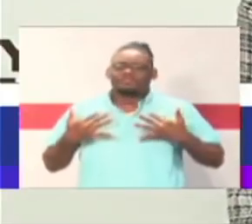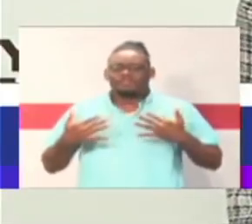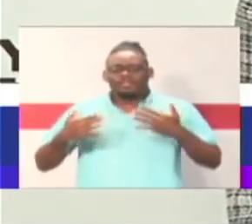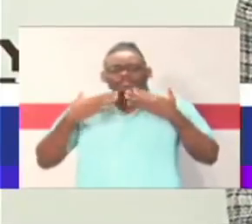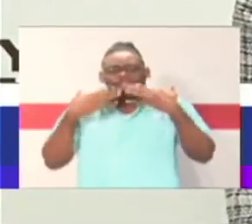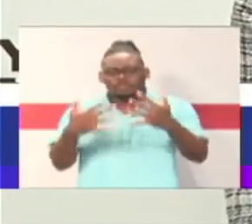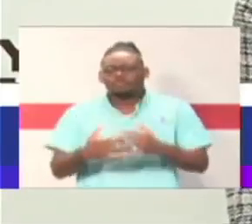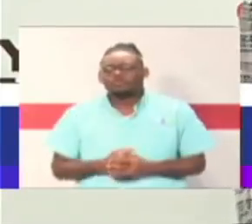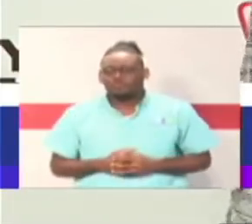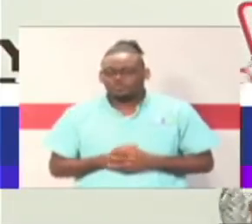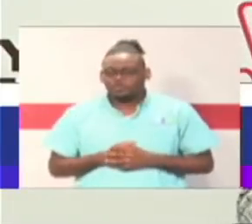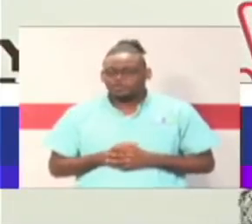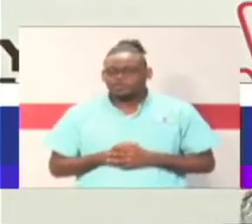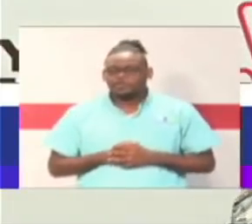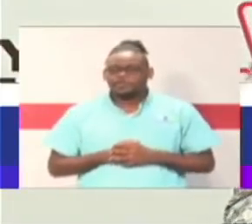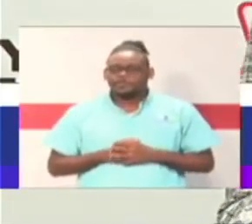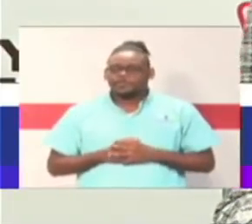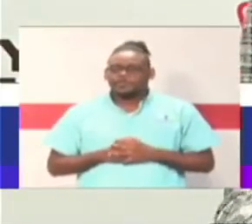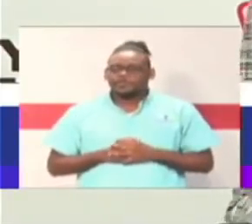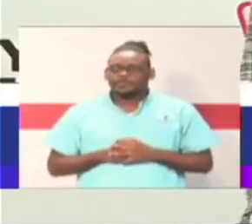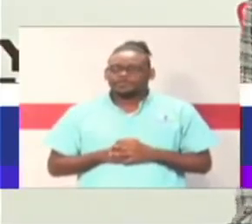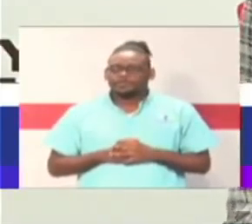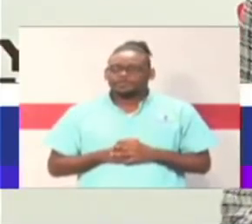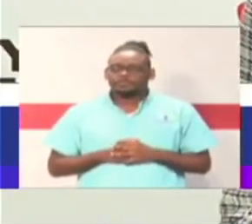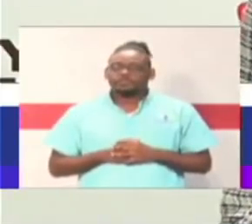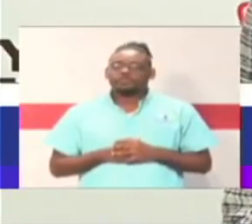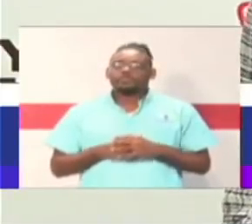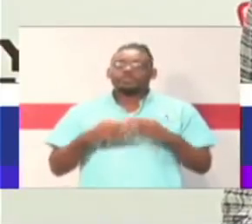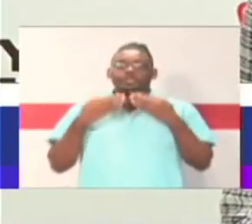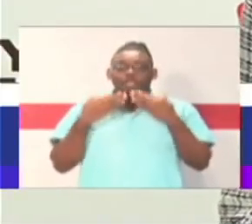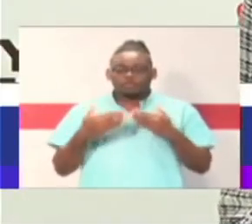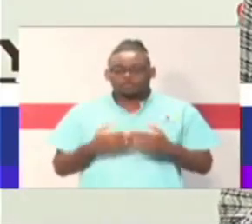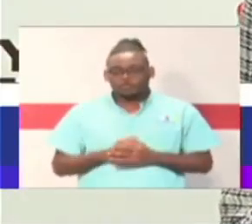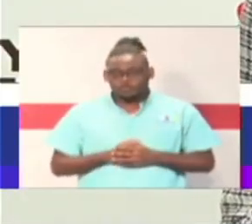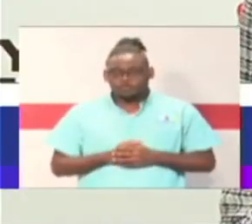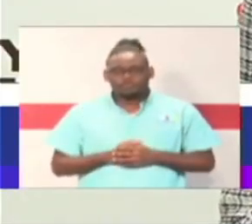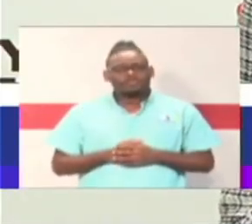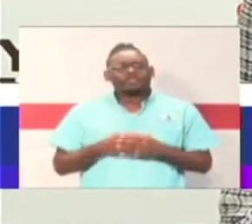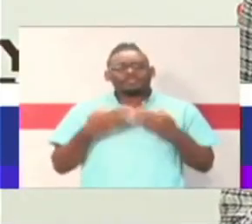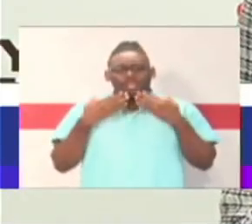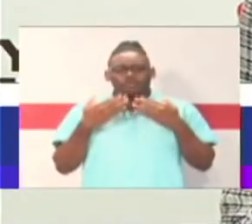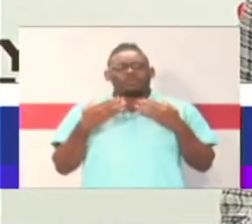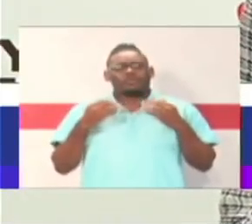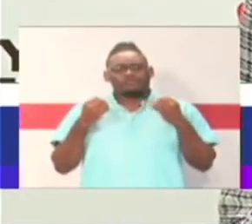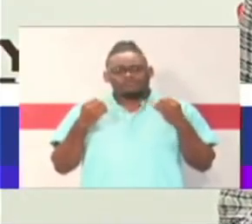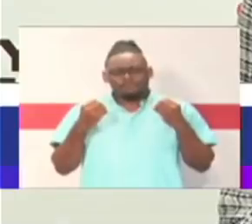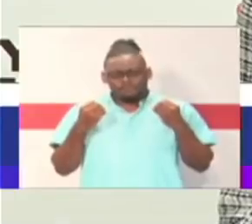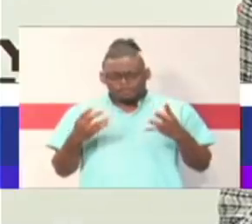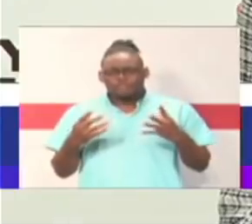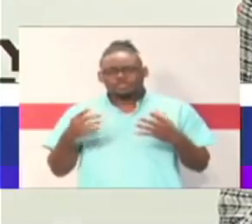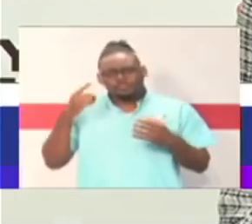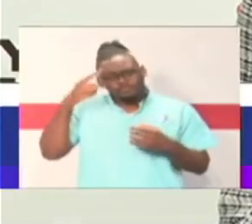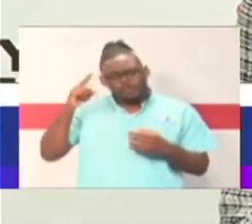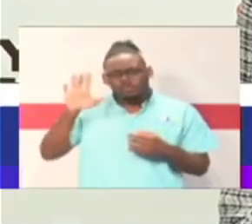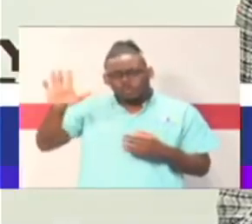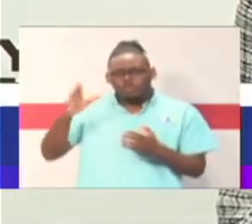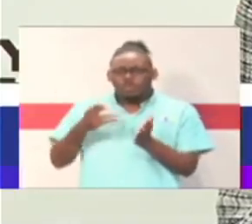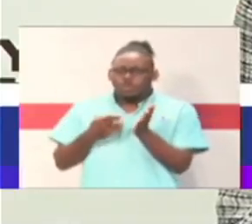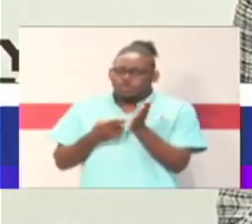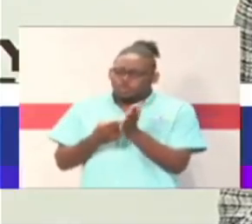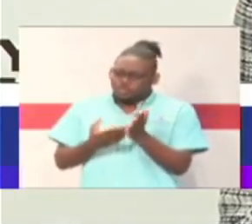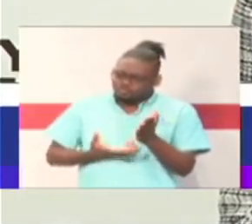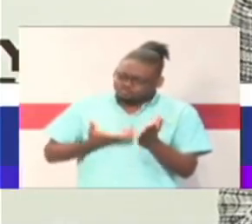Thank you very much, Dr. Suleiman. I'm so thankful for your very honest and